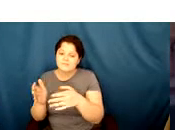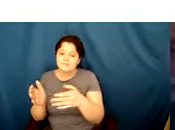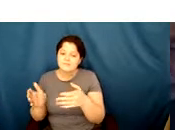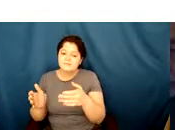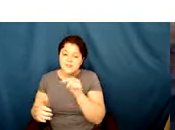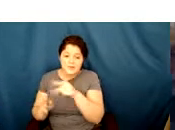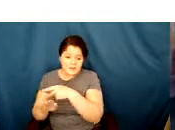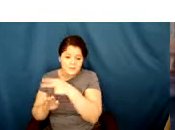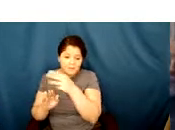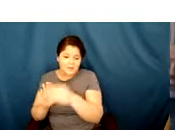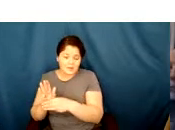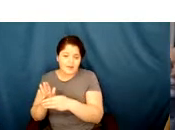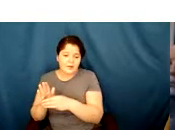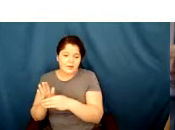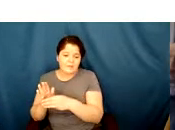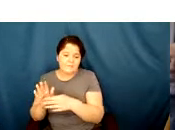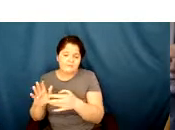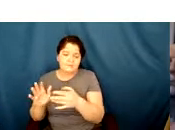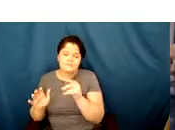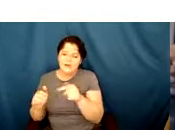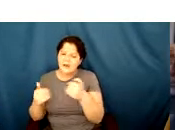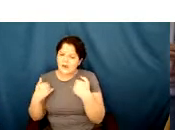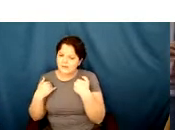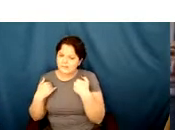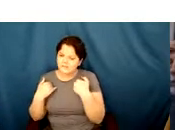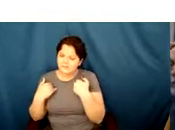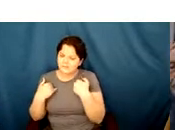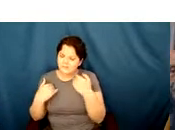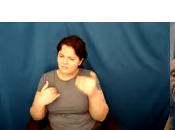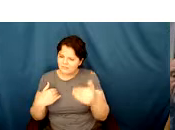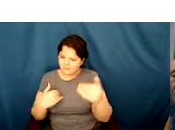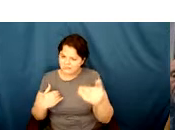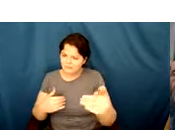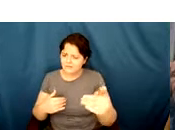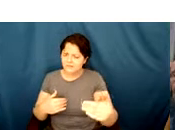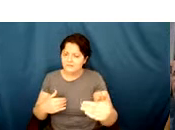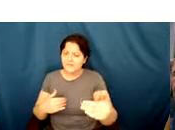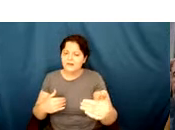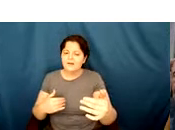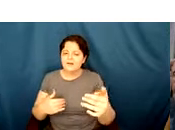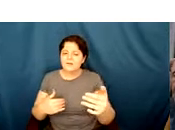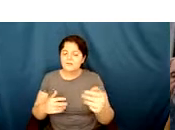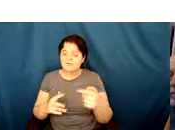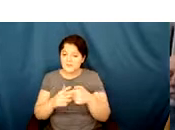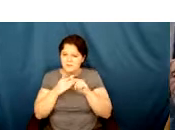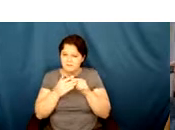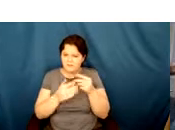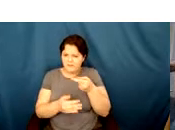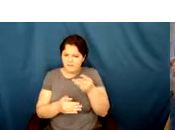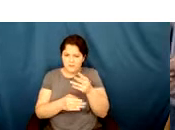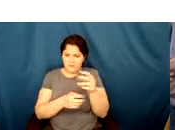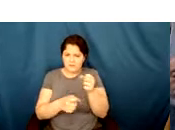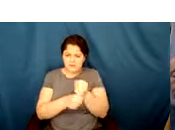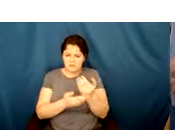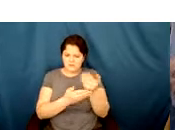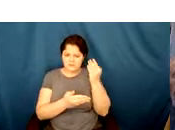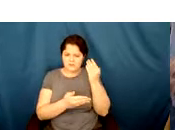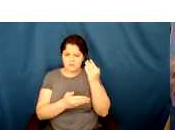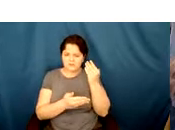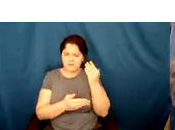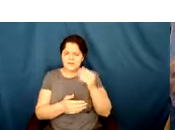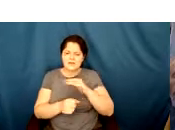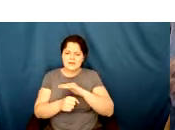This program has a couple of different steps to it. We started a few years ago with looking at all of our